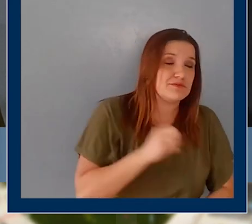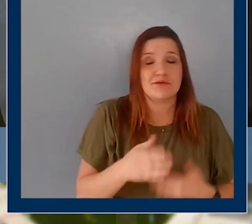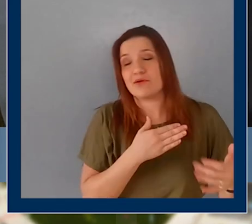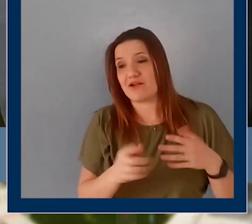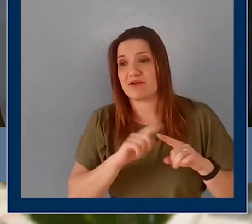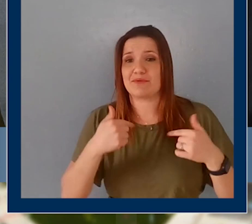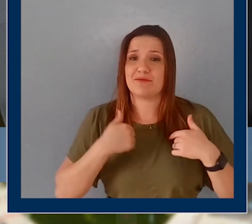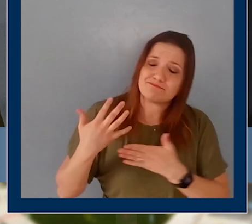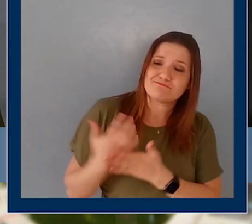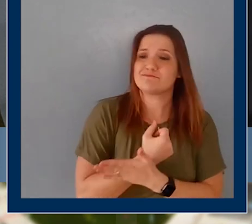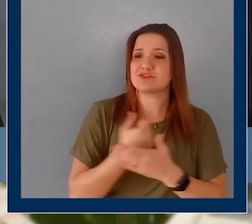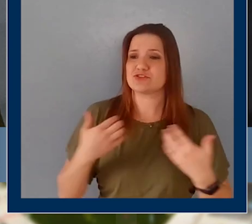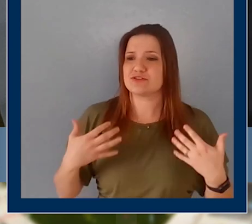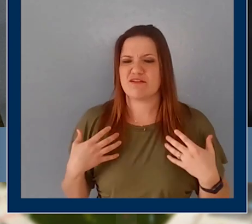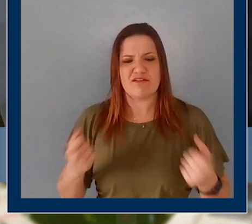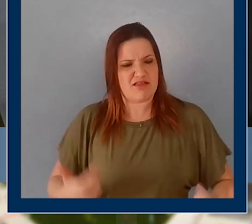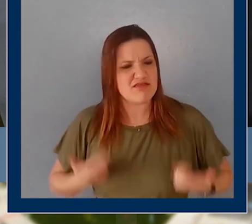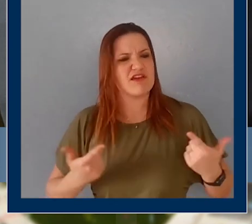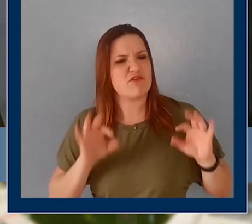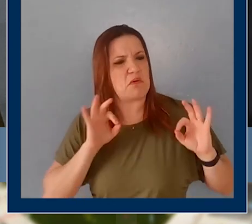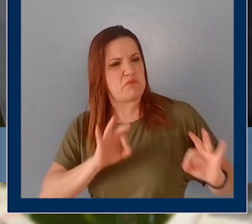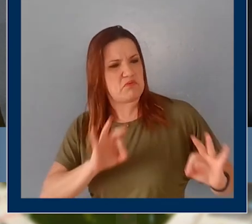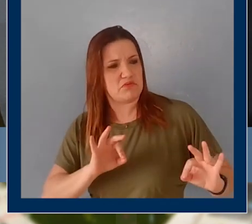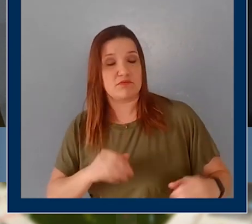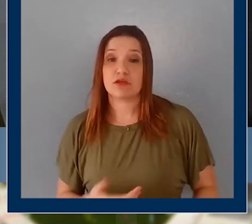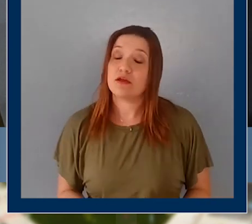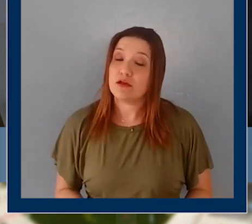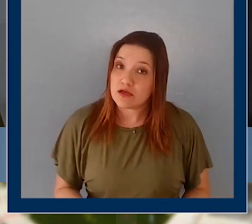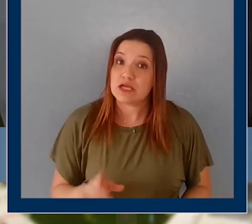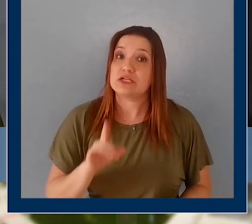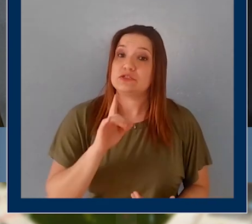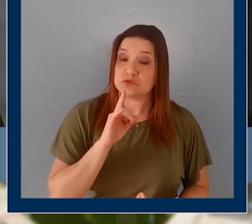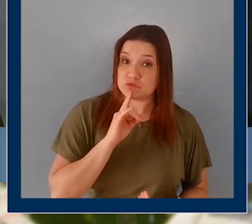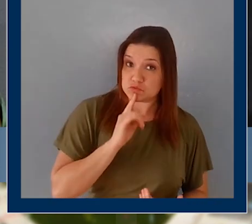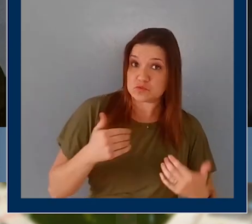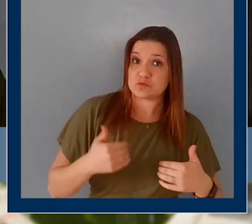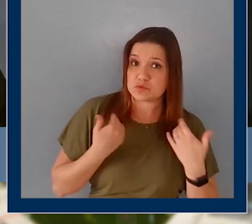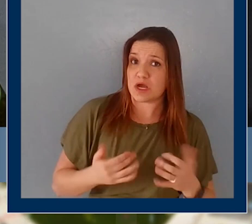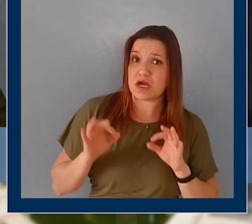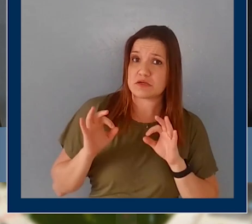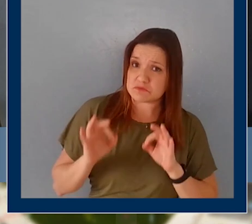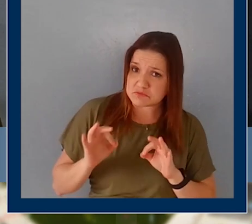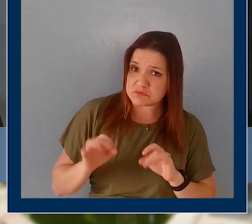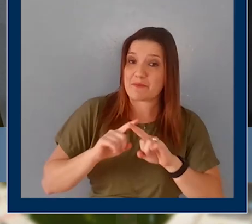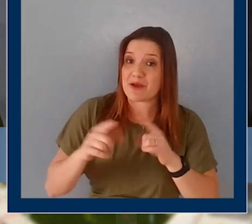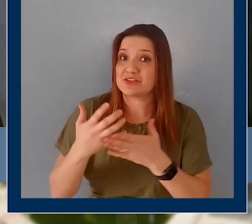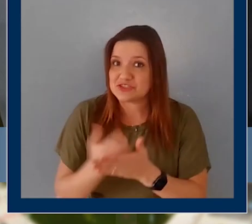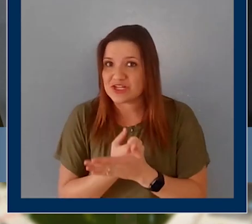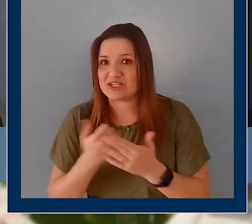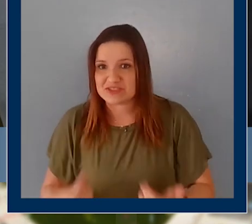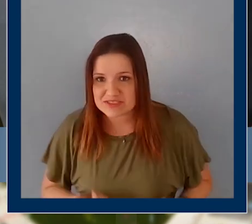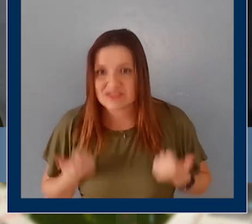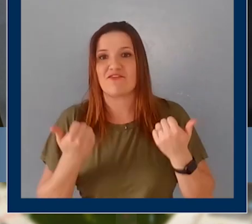only 1.8% of the 482 that are younger than 41 that have died of the